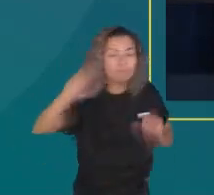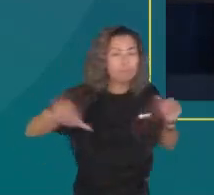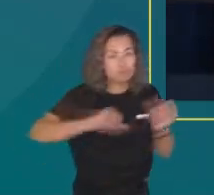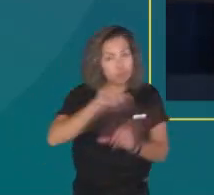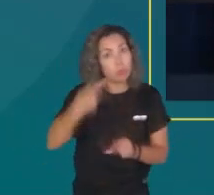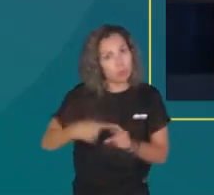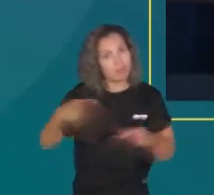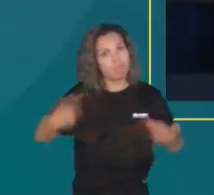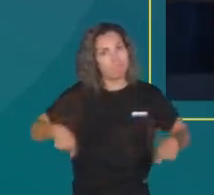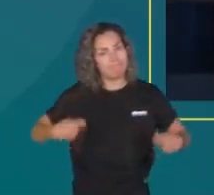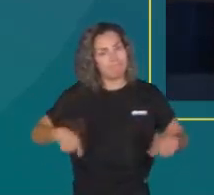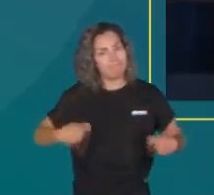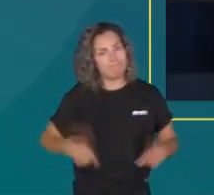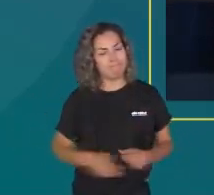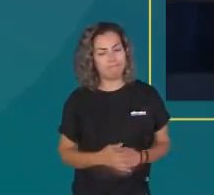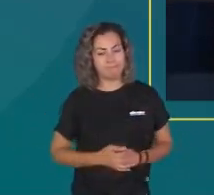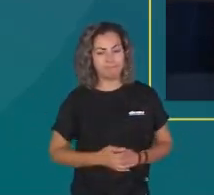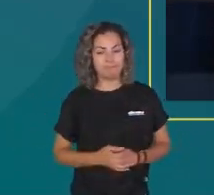precisando.